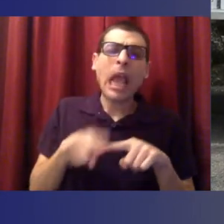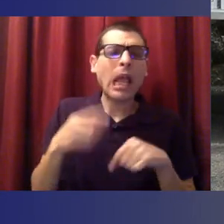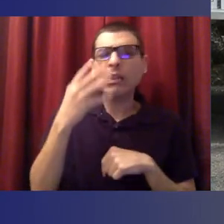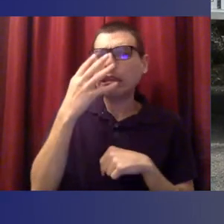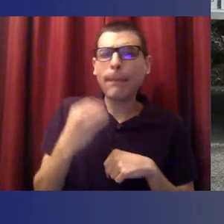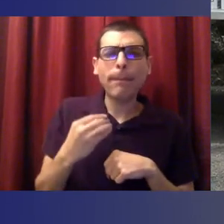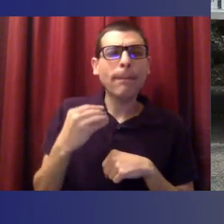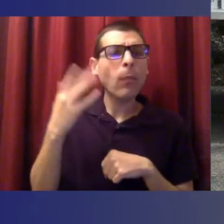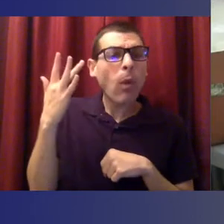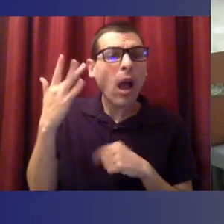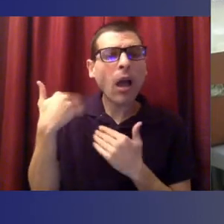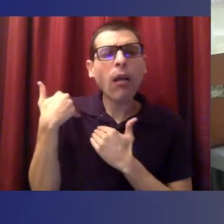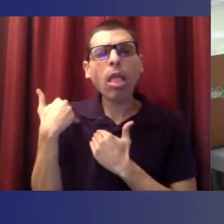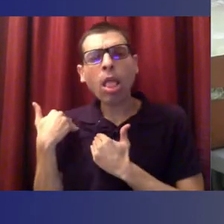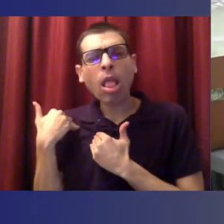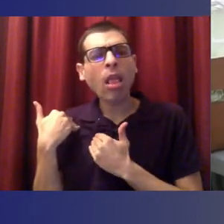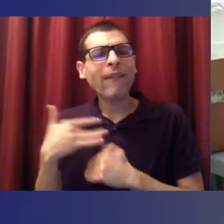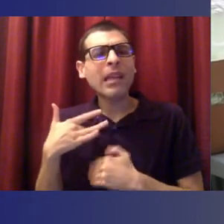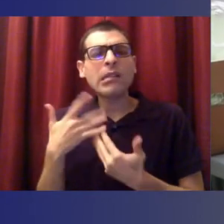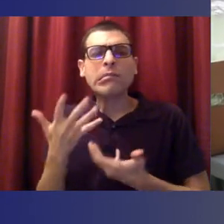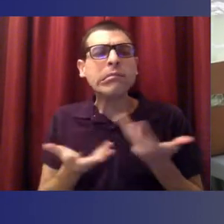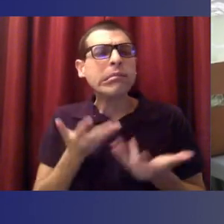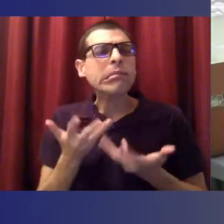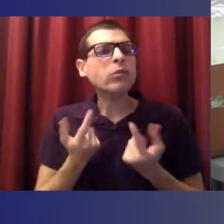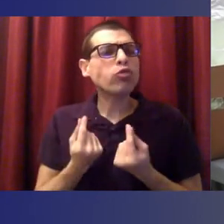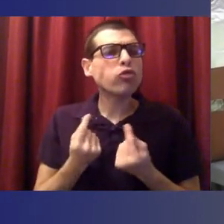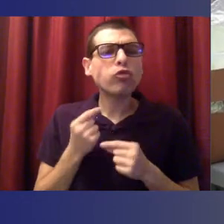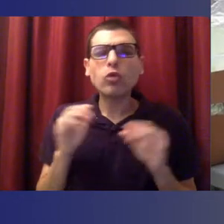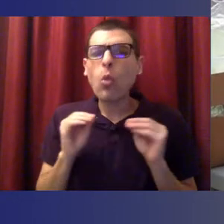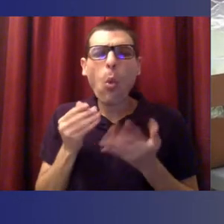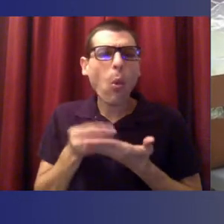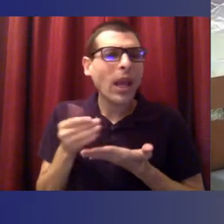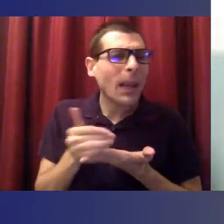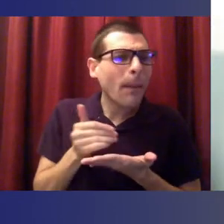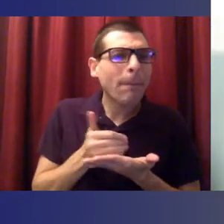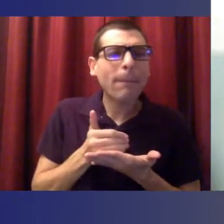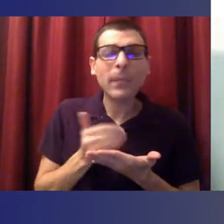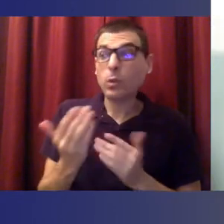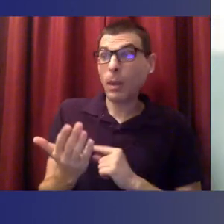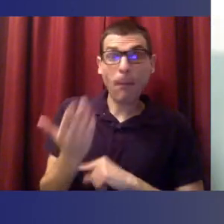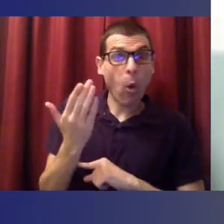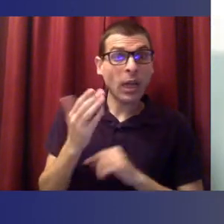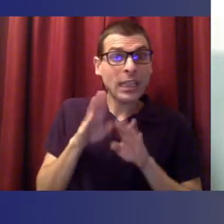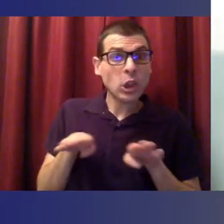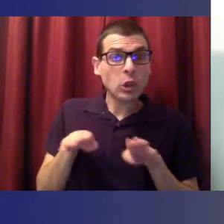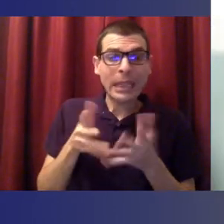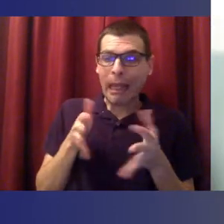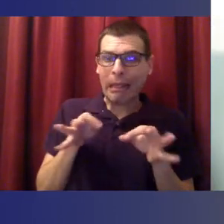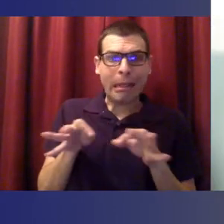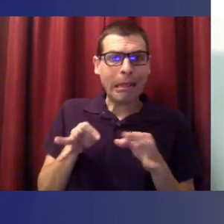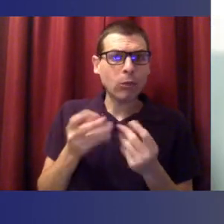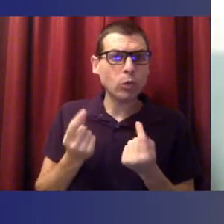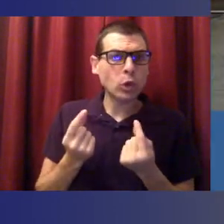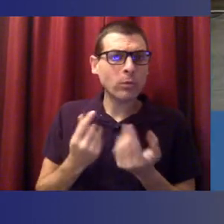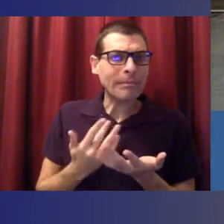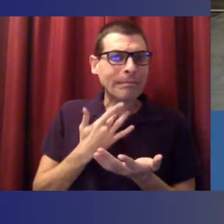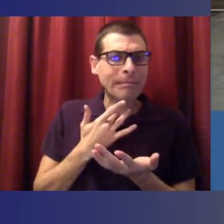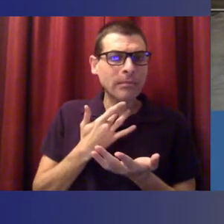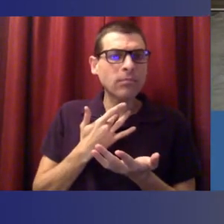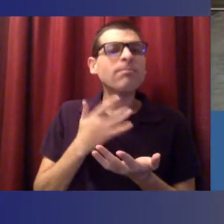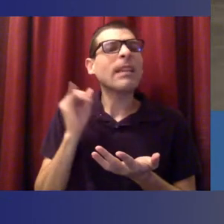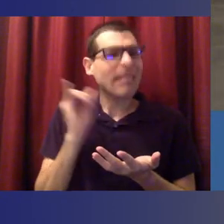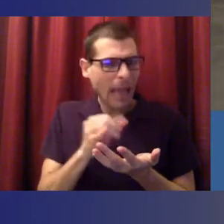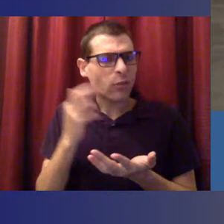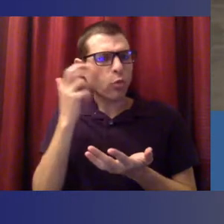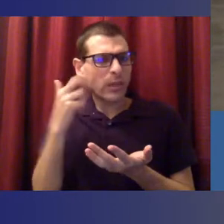have to carry, that they don't have income, they don't know what to say to their kids in the morning. That's really what keeps us going every day. To